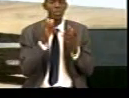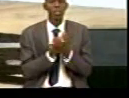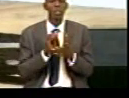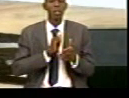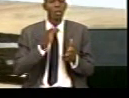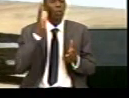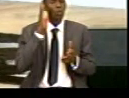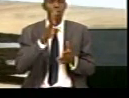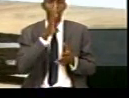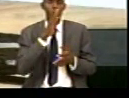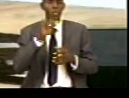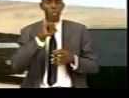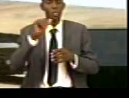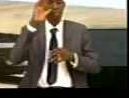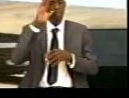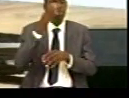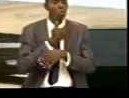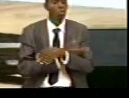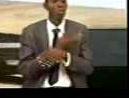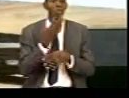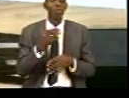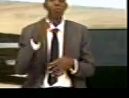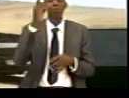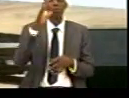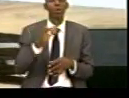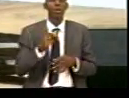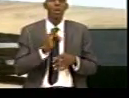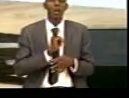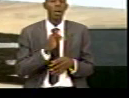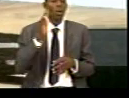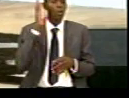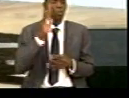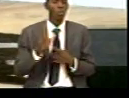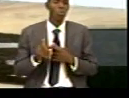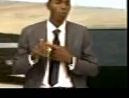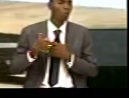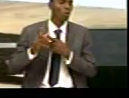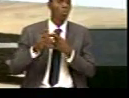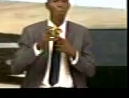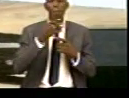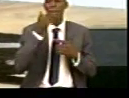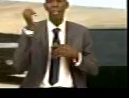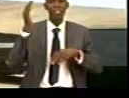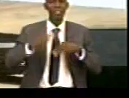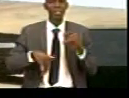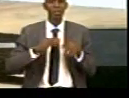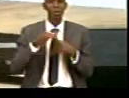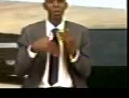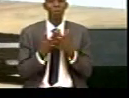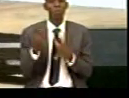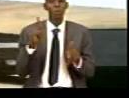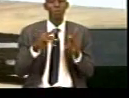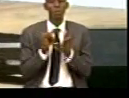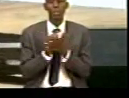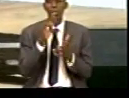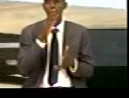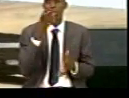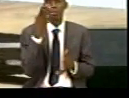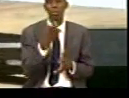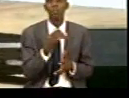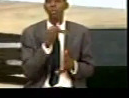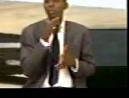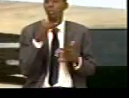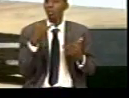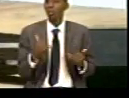of God. I will run faster than all those people who are there. But not now, not now. I'm still considering this